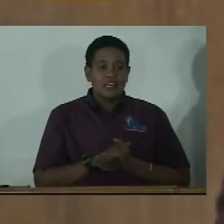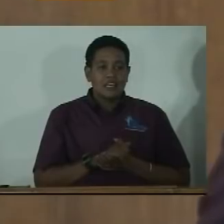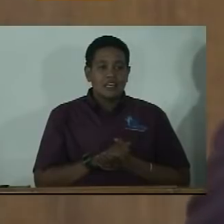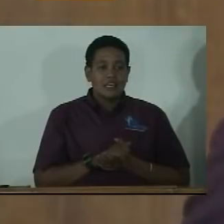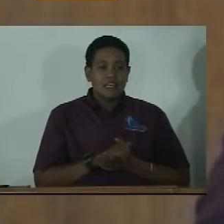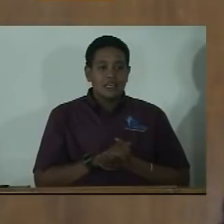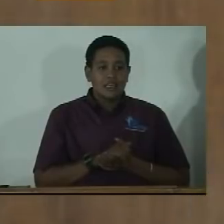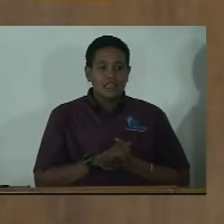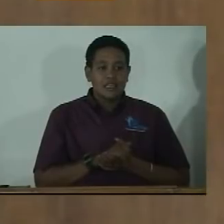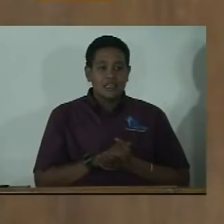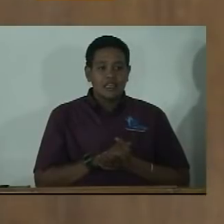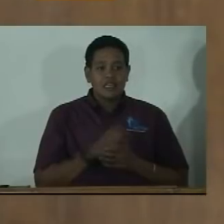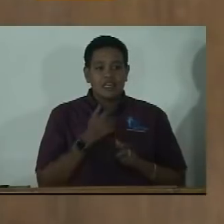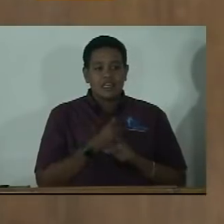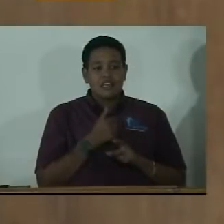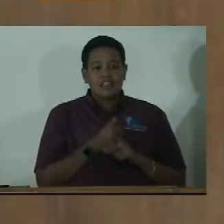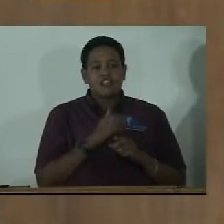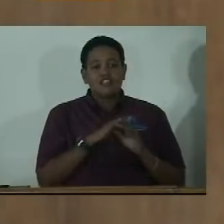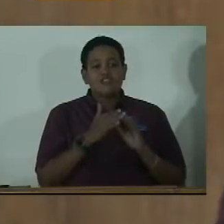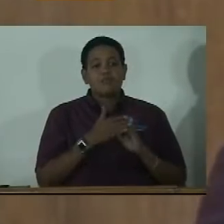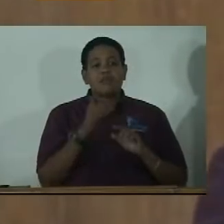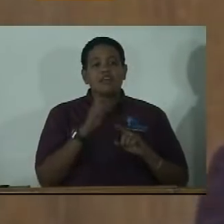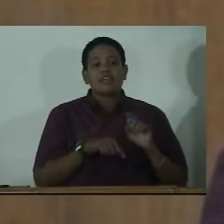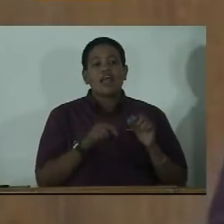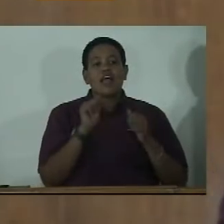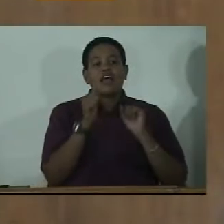that Jamaica cannot compete.